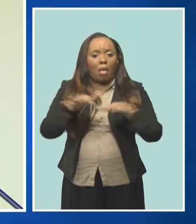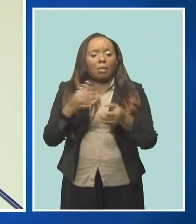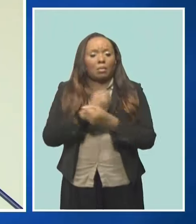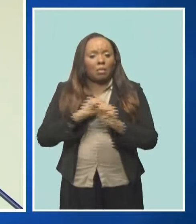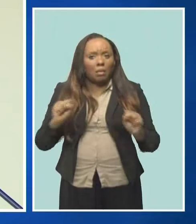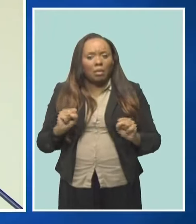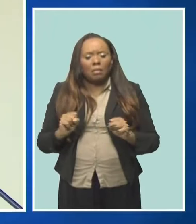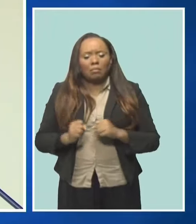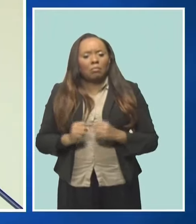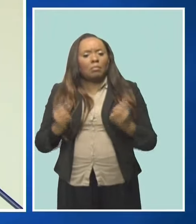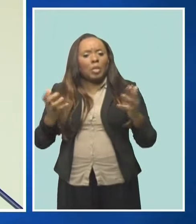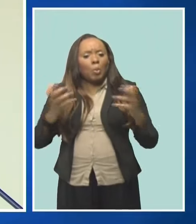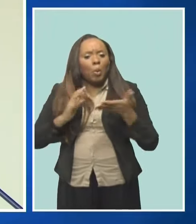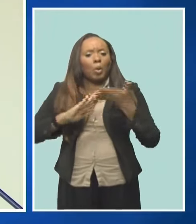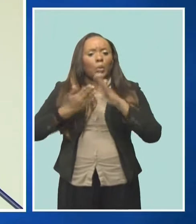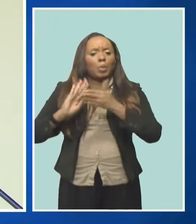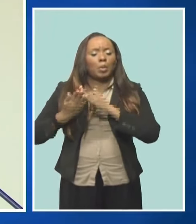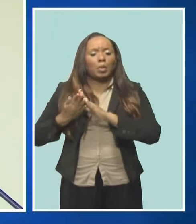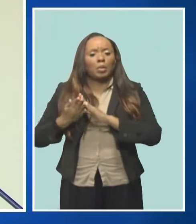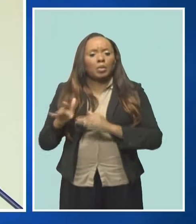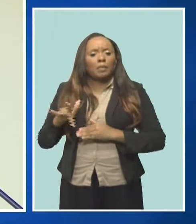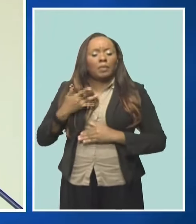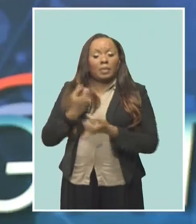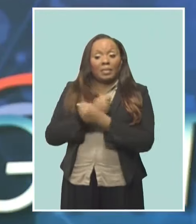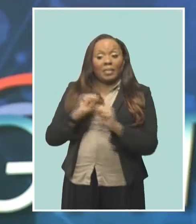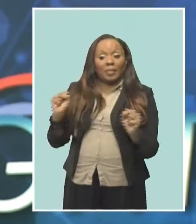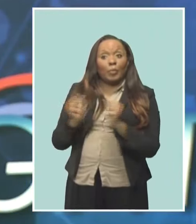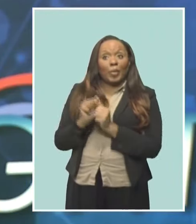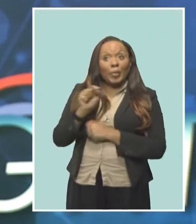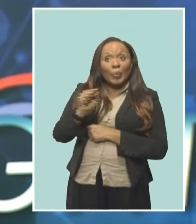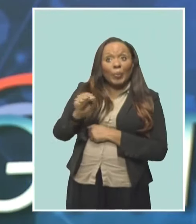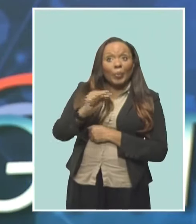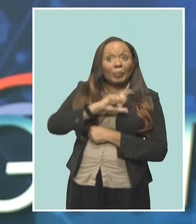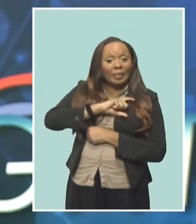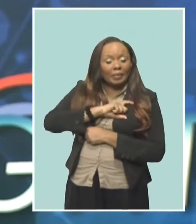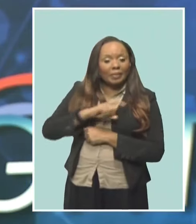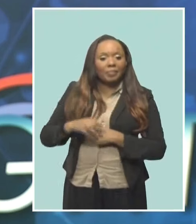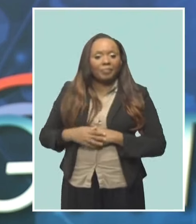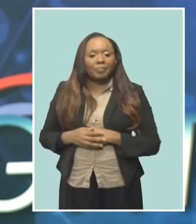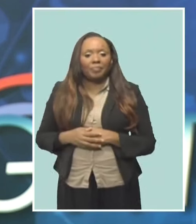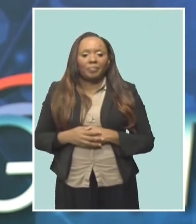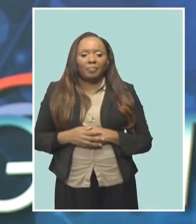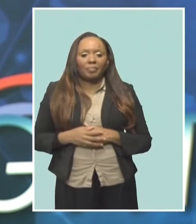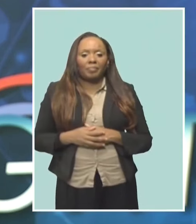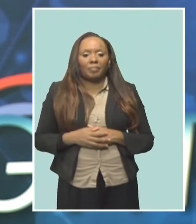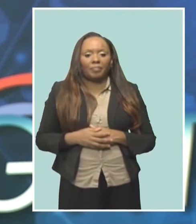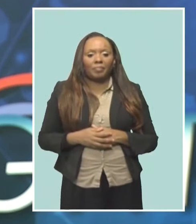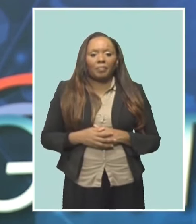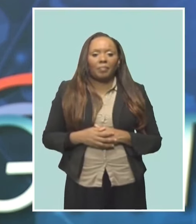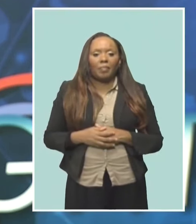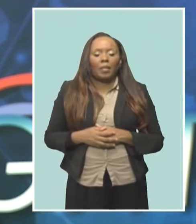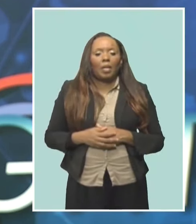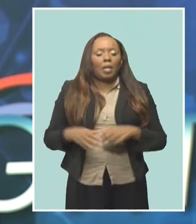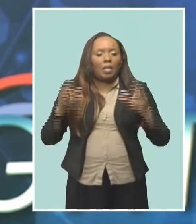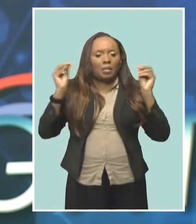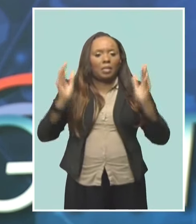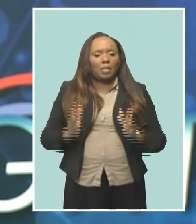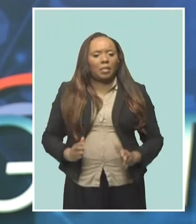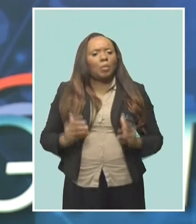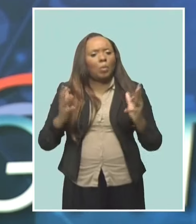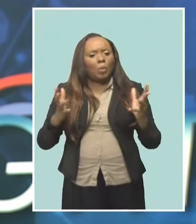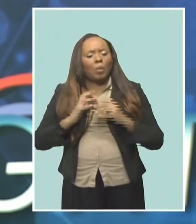communities feeling confident in you. A local educator is again making a case for closer attention to be paid